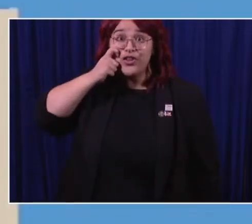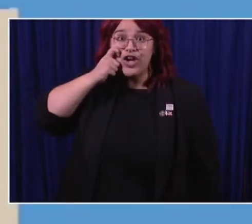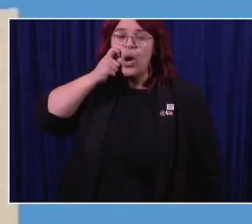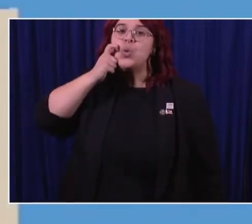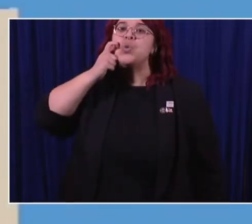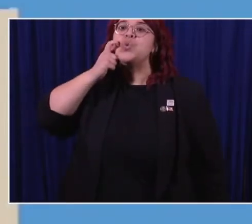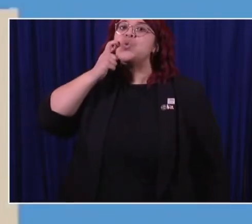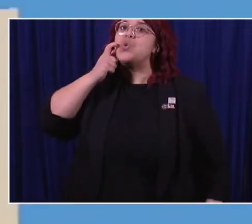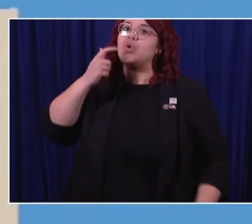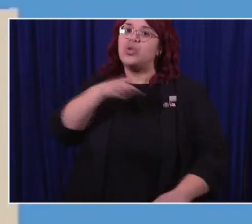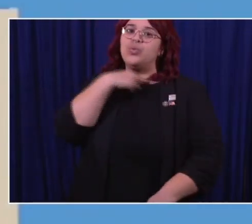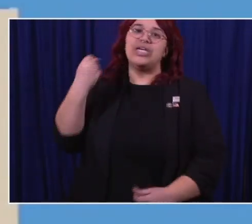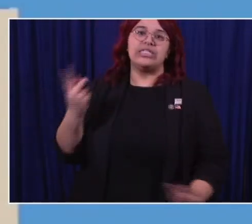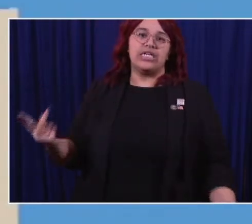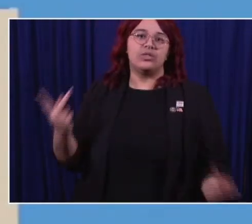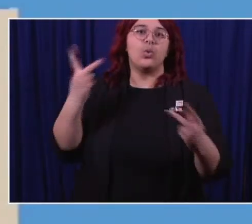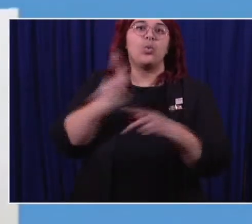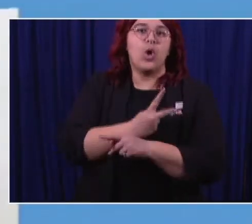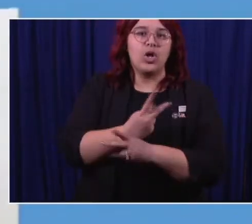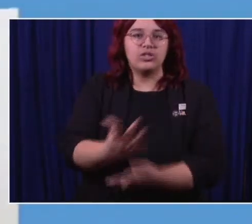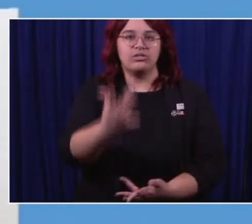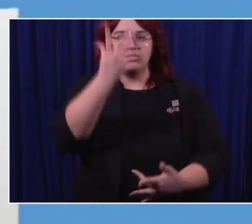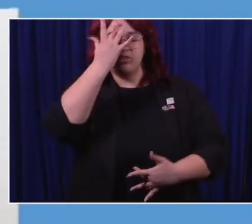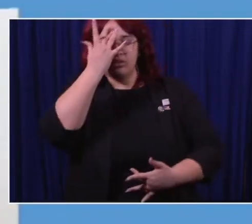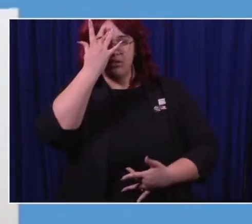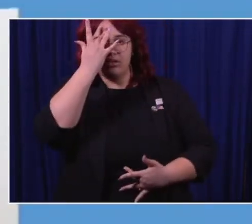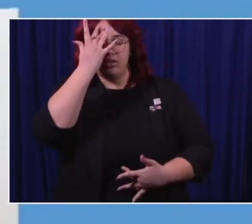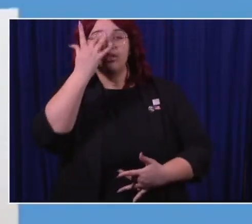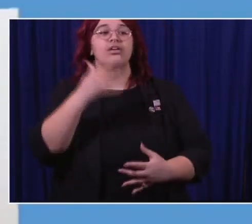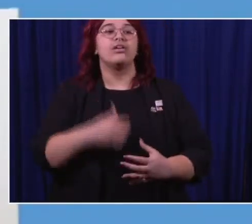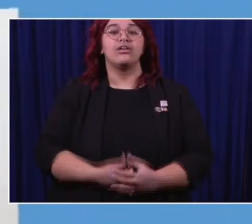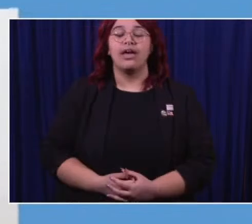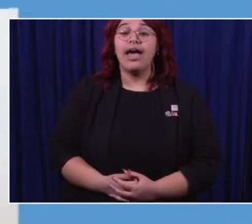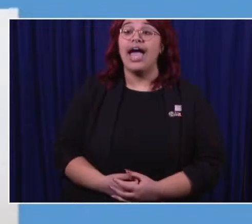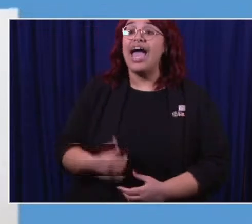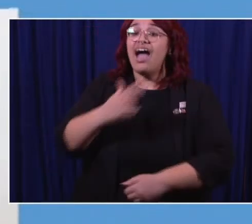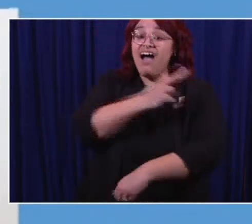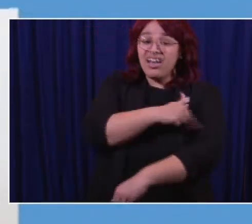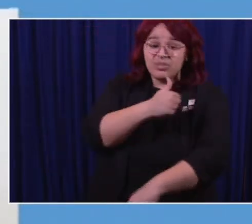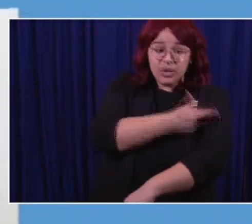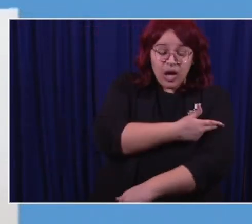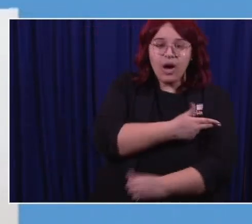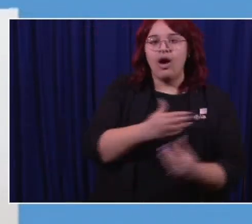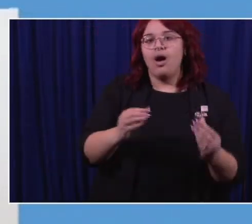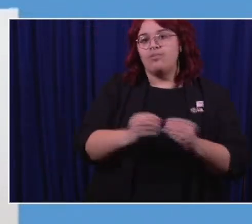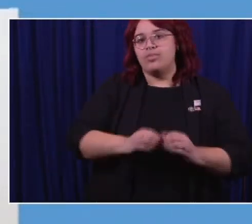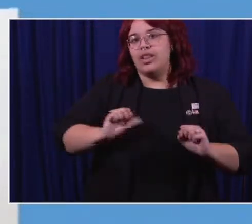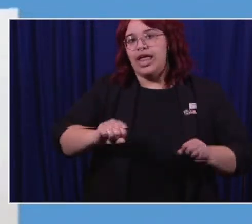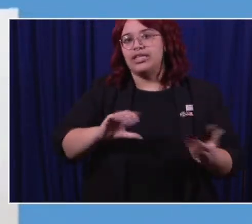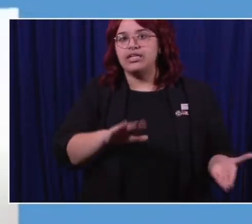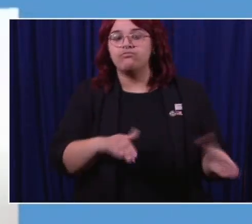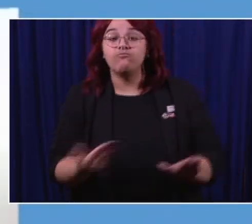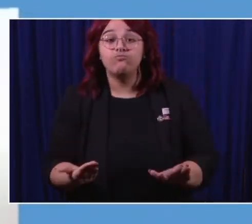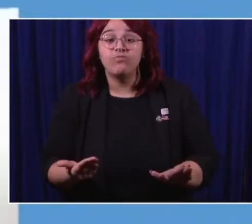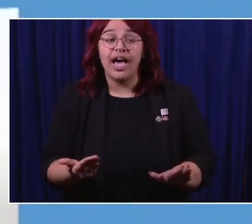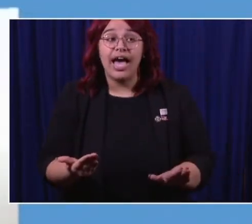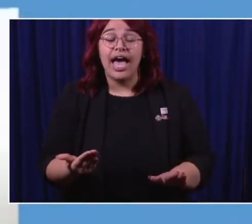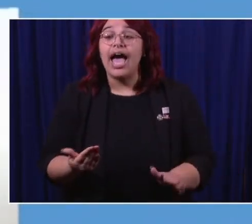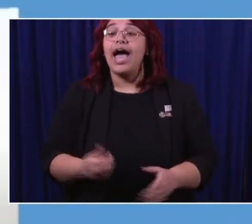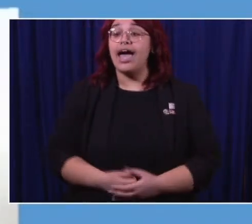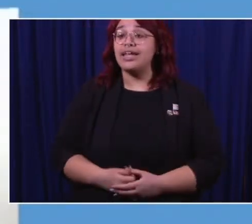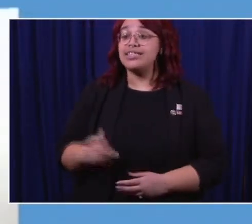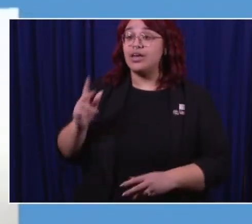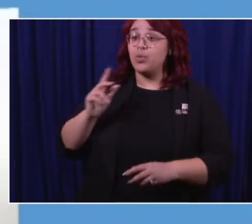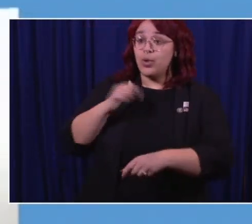we are most likely to die. As people of color, we are more likely to work in essential jobs. And many of us